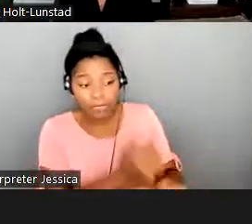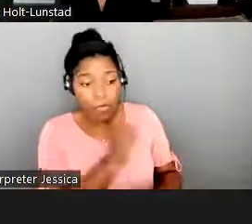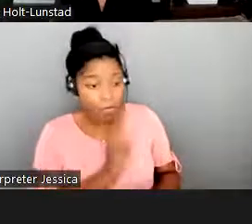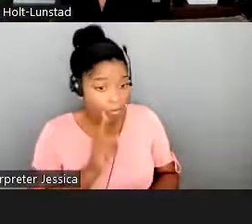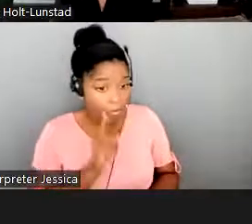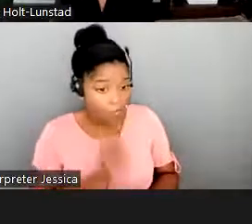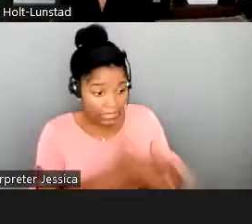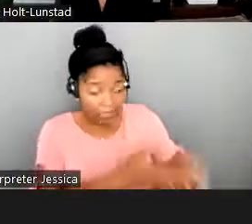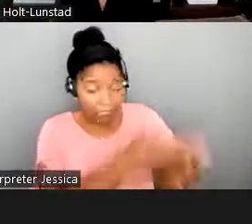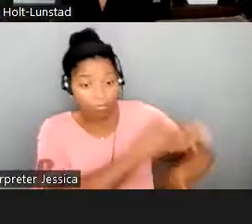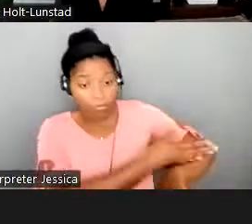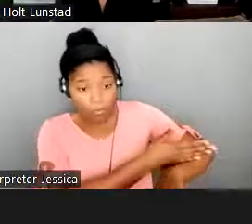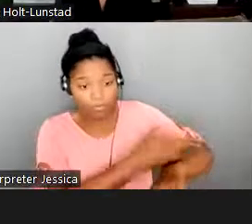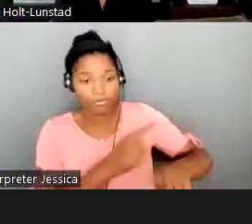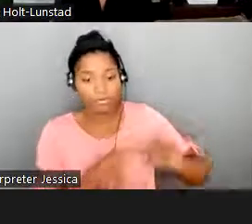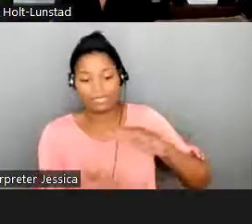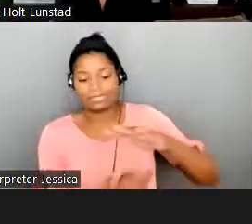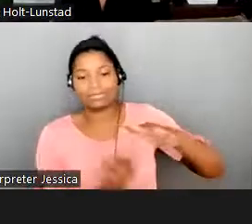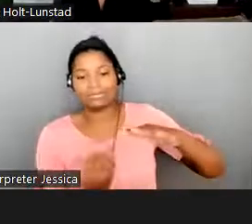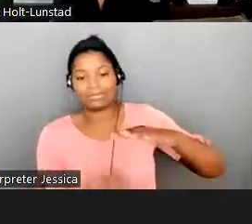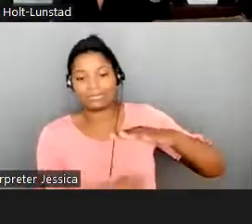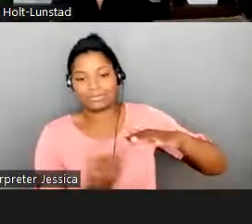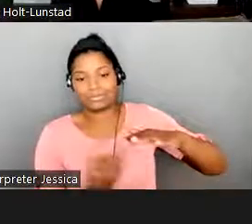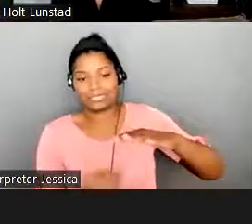but few improved isolation.